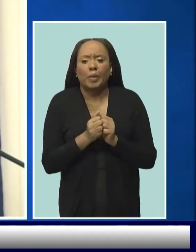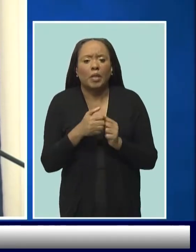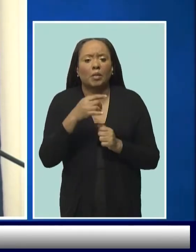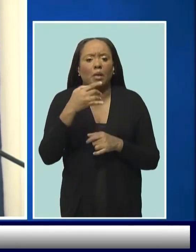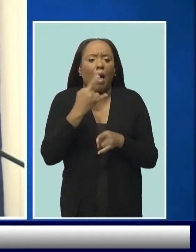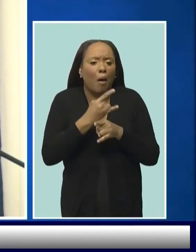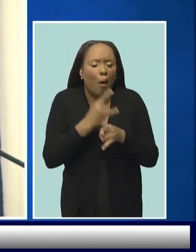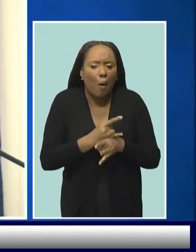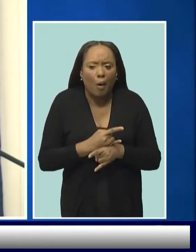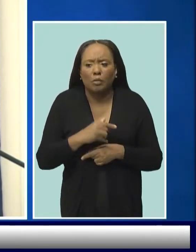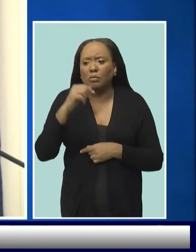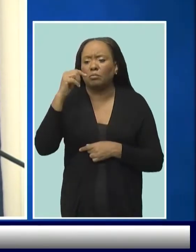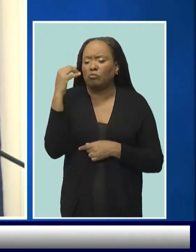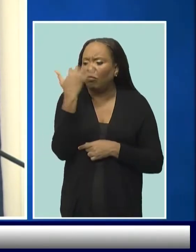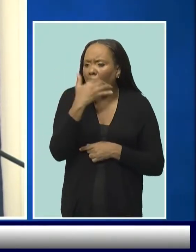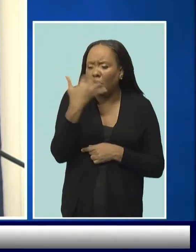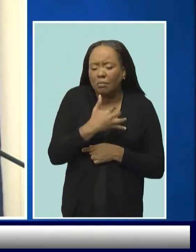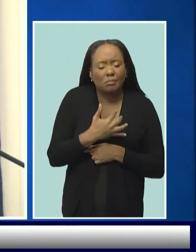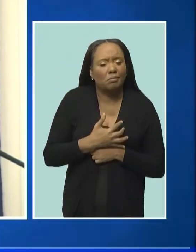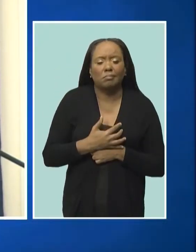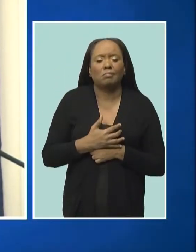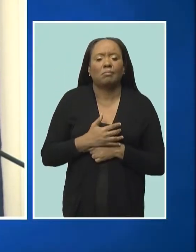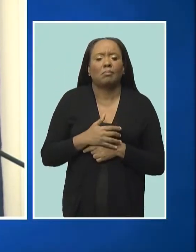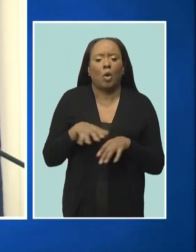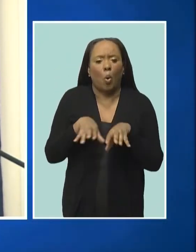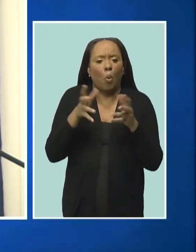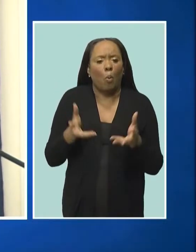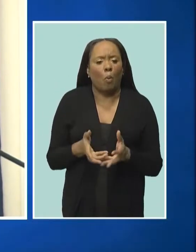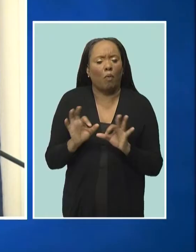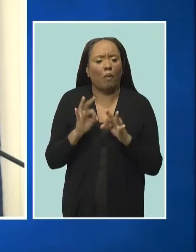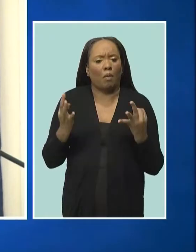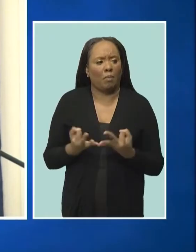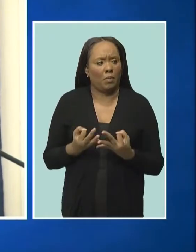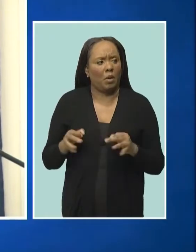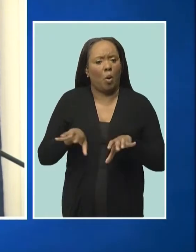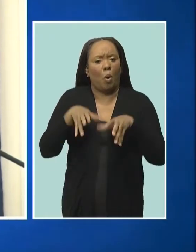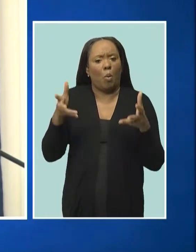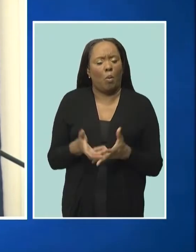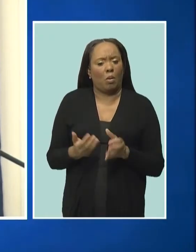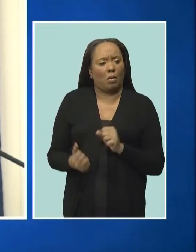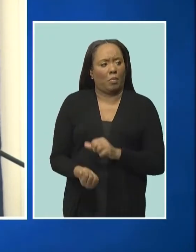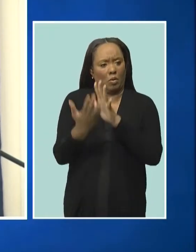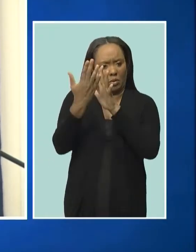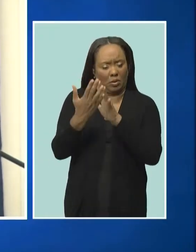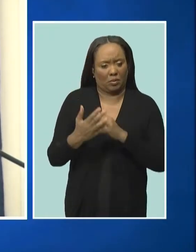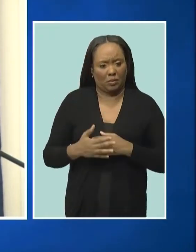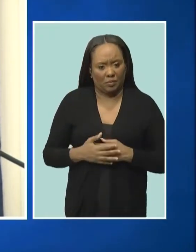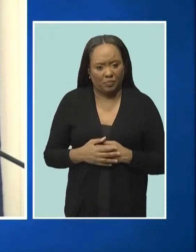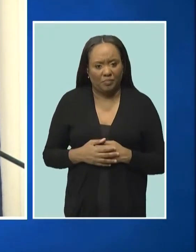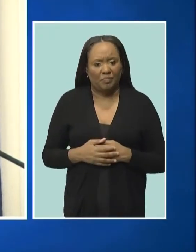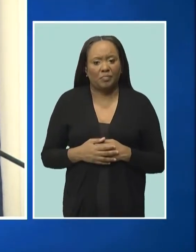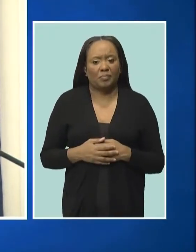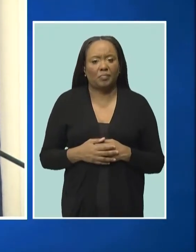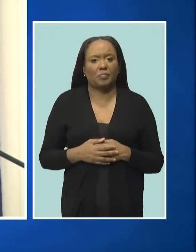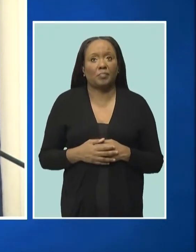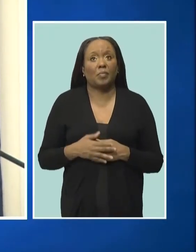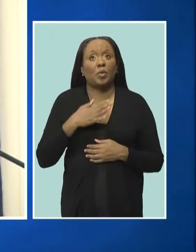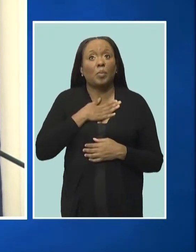also to their families. It is a whole of family, whole of person approach. So please get that message out